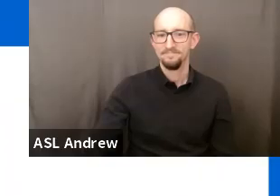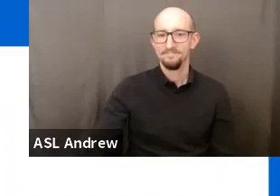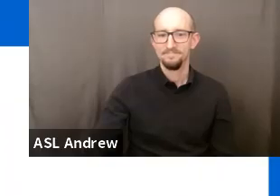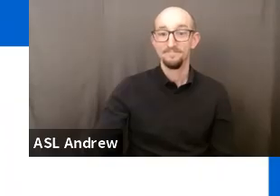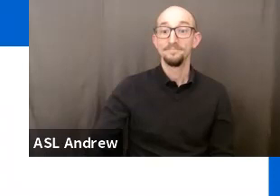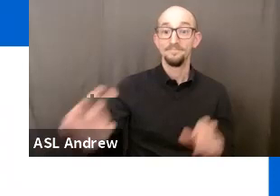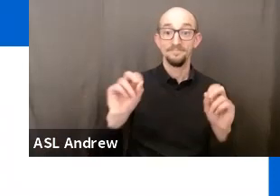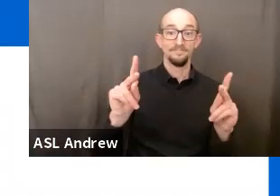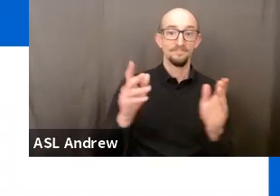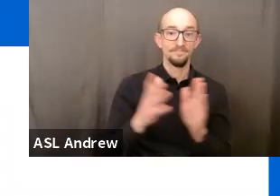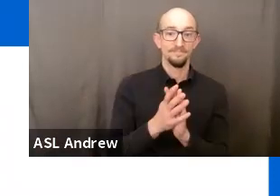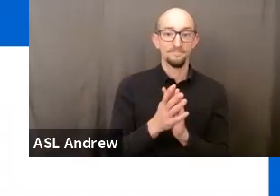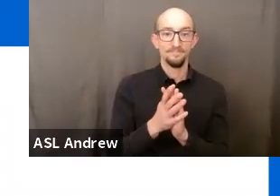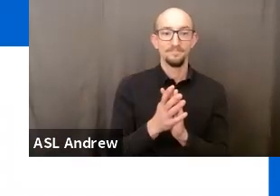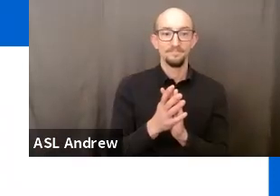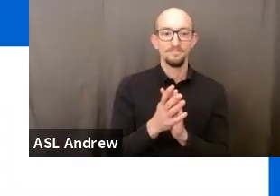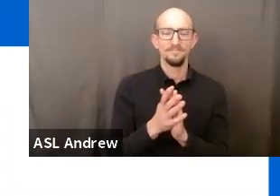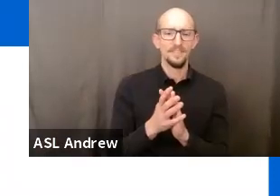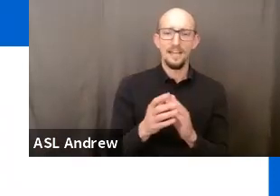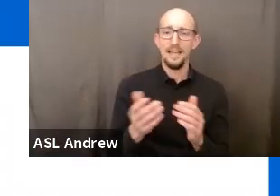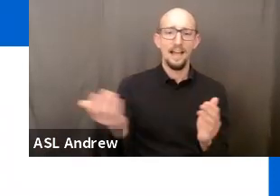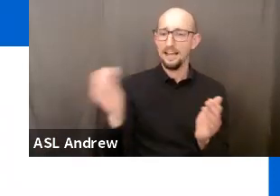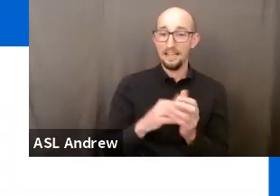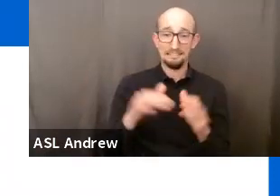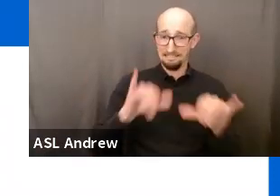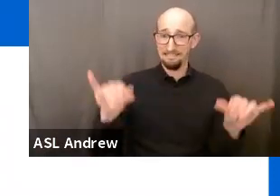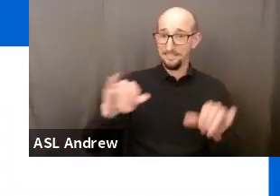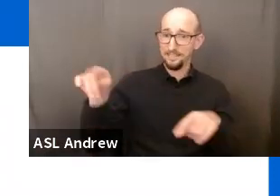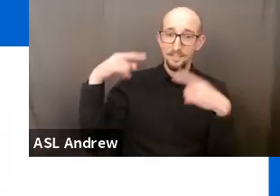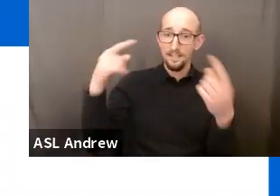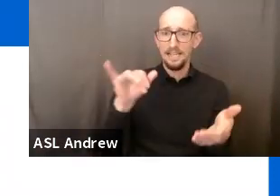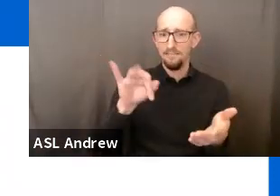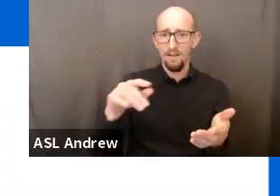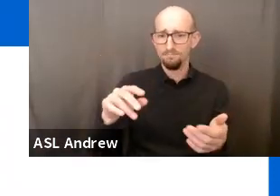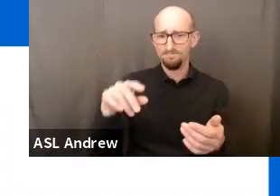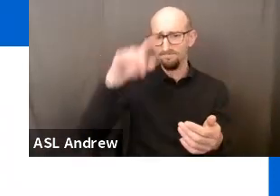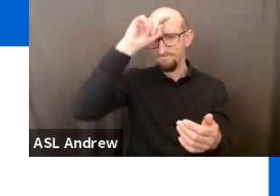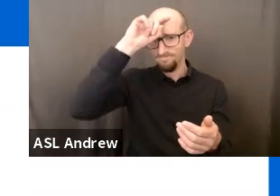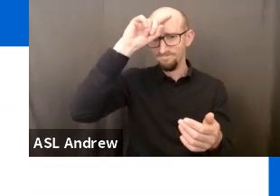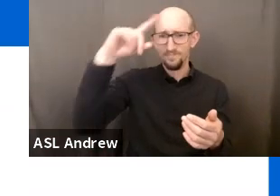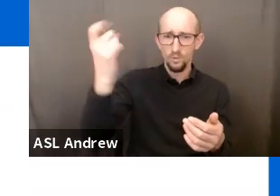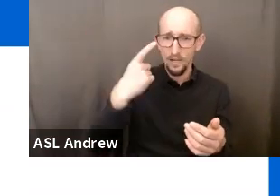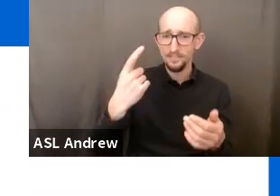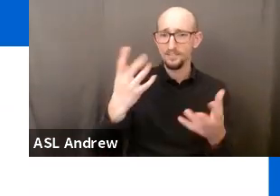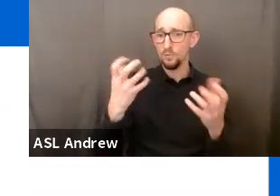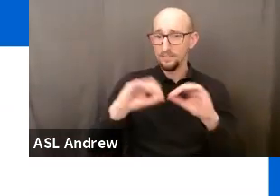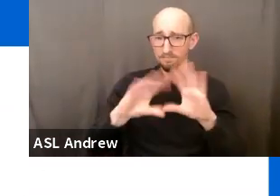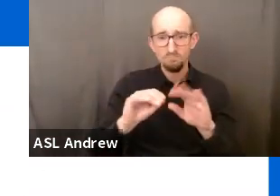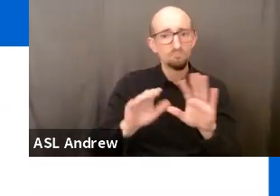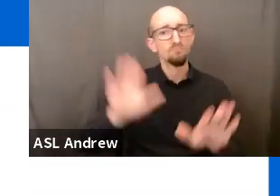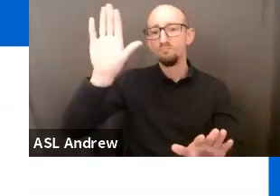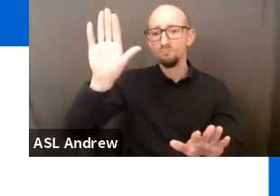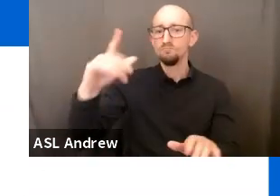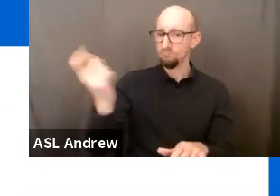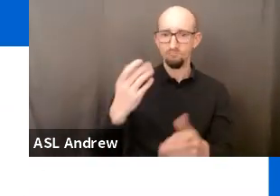And as always, please, there's something clarifying questions, feel free to raise your hand.